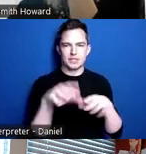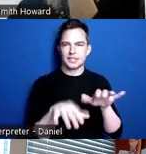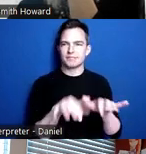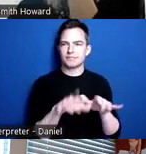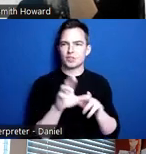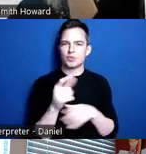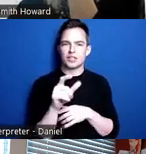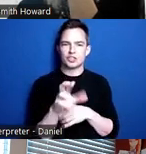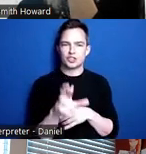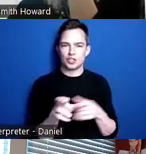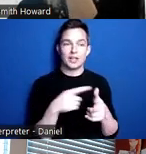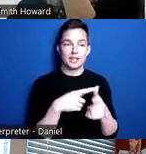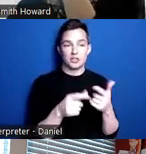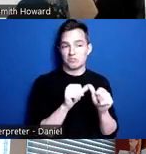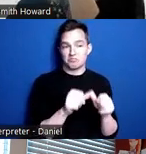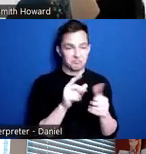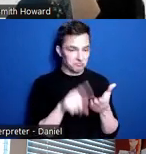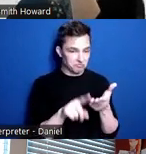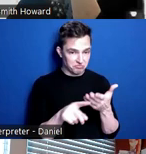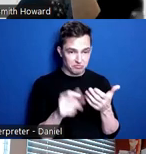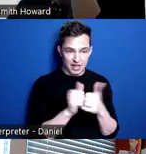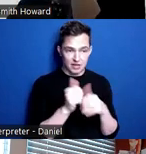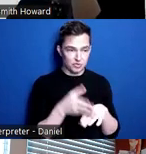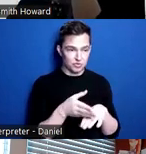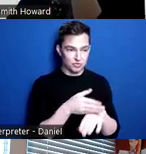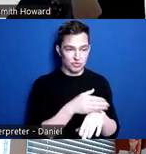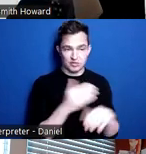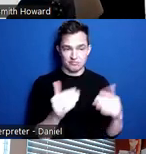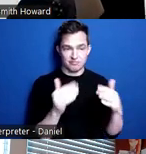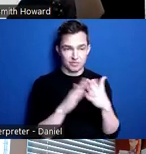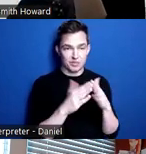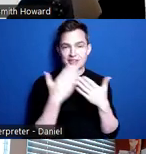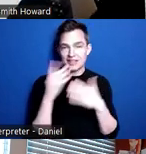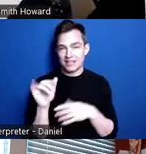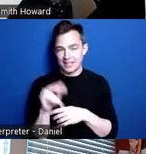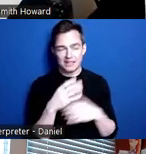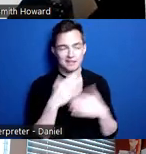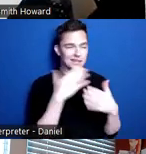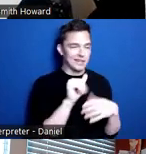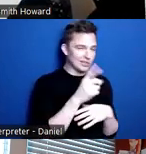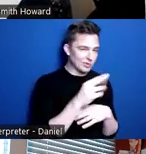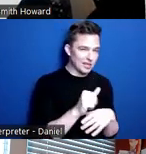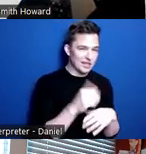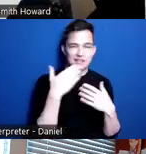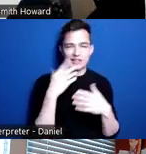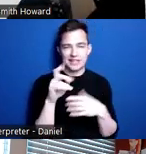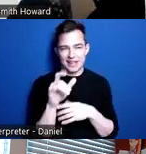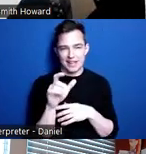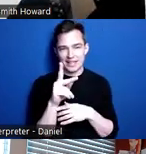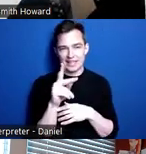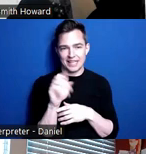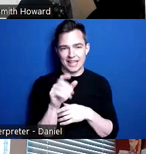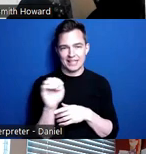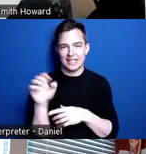discussion on ways to sort of enhance the community. And again, thank you, Diane, and thank you, Andrea, and thank you, Kelly and NASHBED